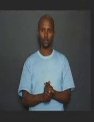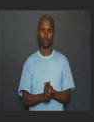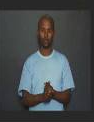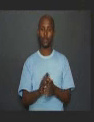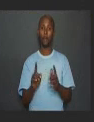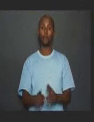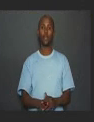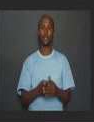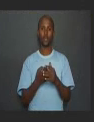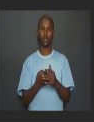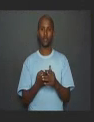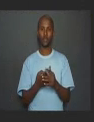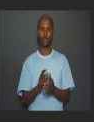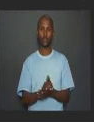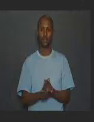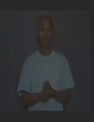Begin.